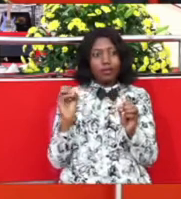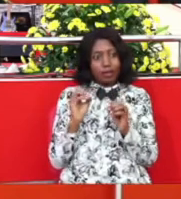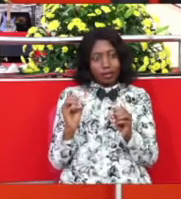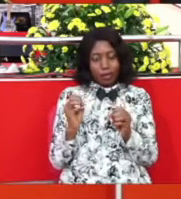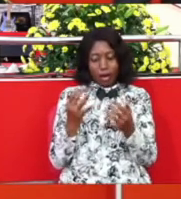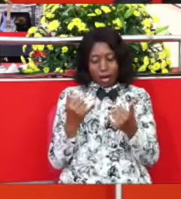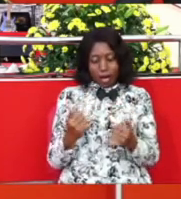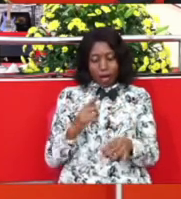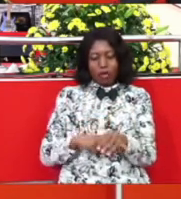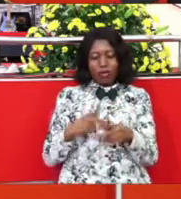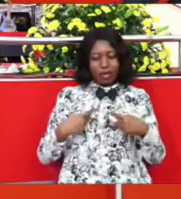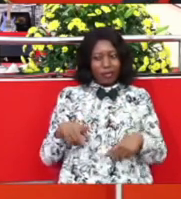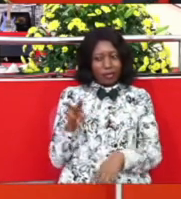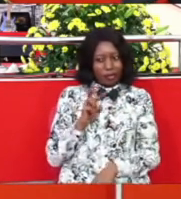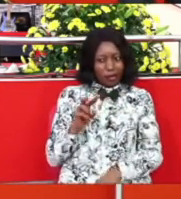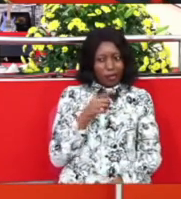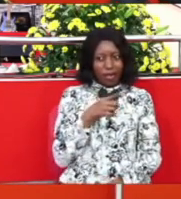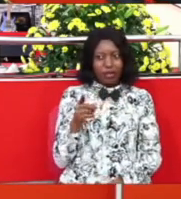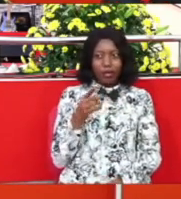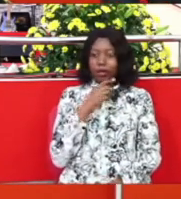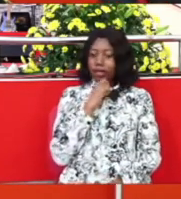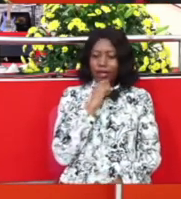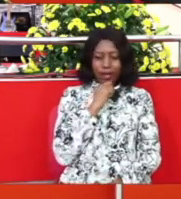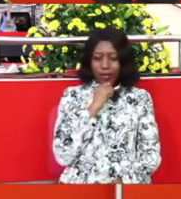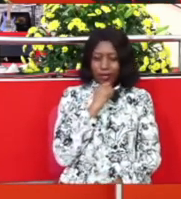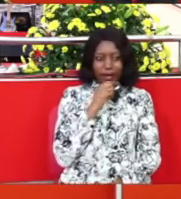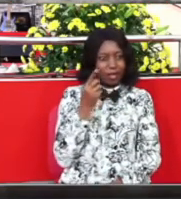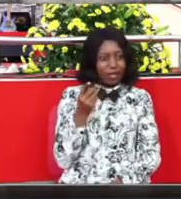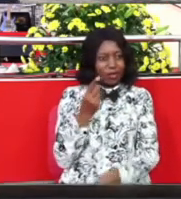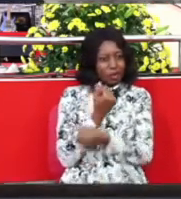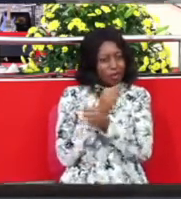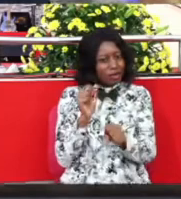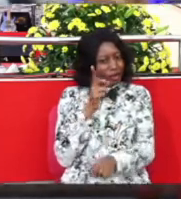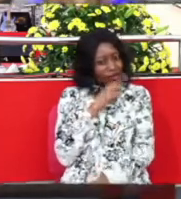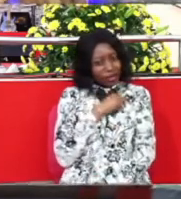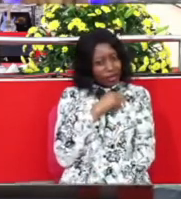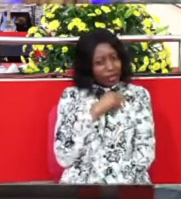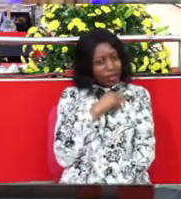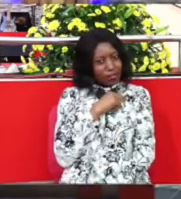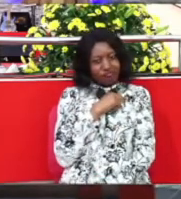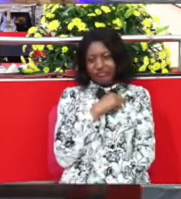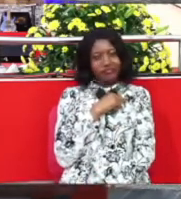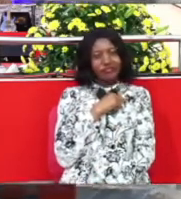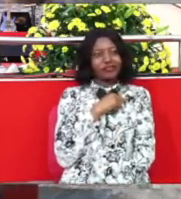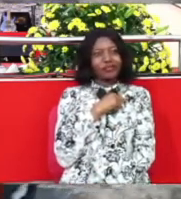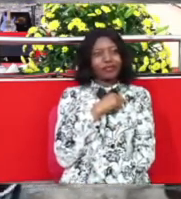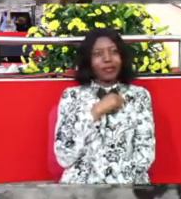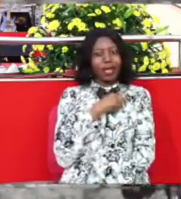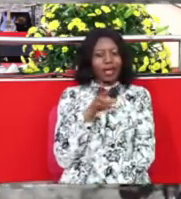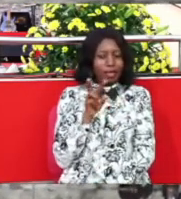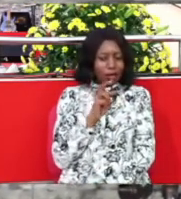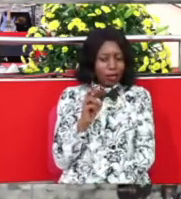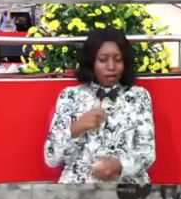say hata wapi umeokoka na juzi ulinifanyia. When they look at your action, they cannot even accept